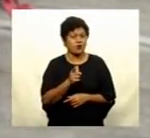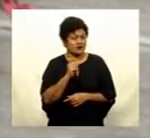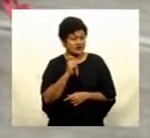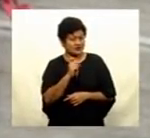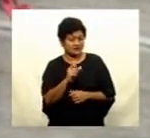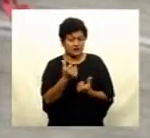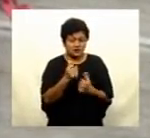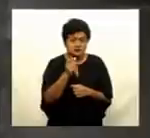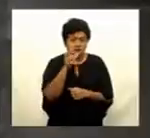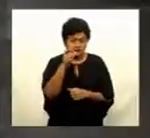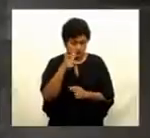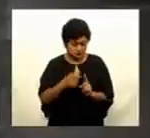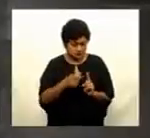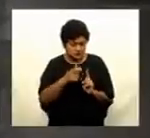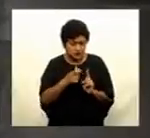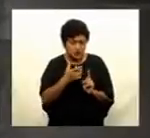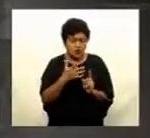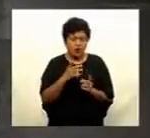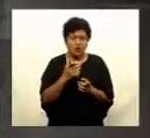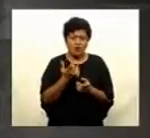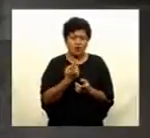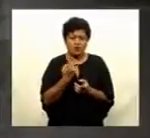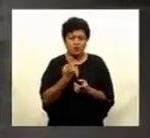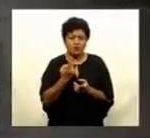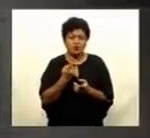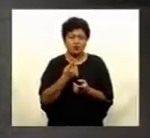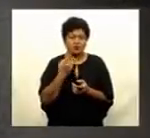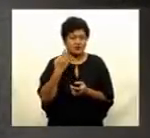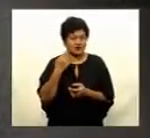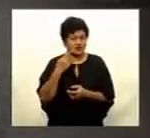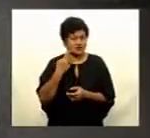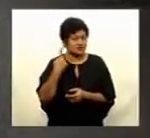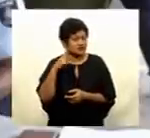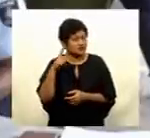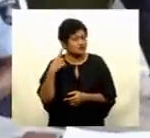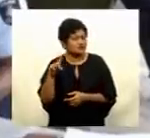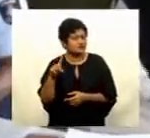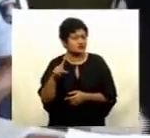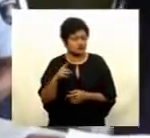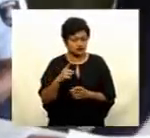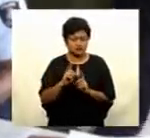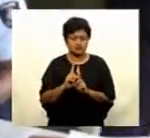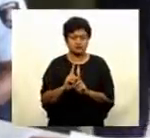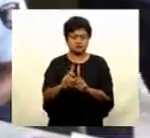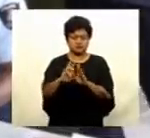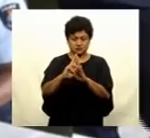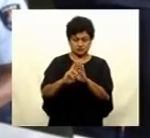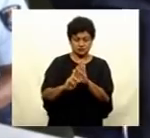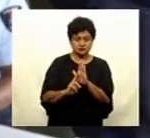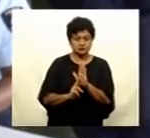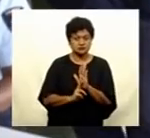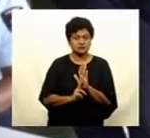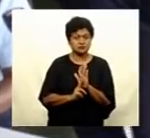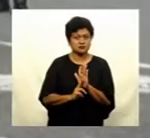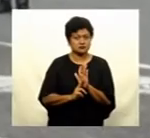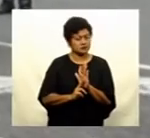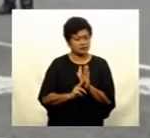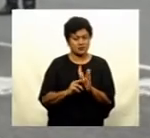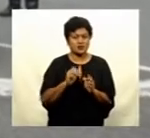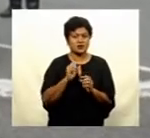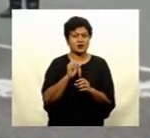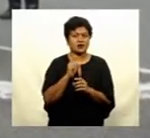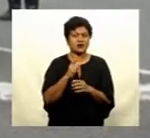or operator who directly or indirectly refuses or neglects to comply with the procedures in place commits an offence and